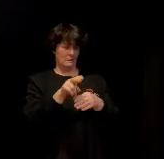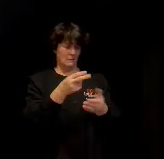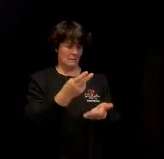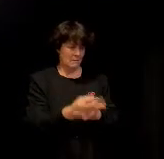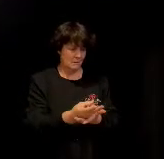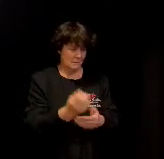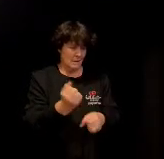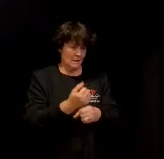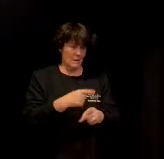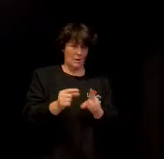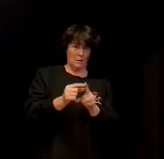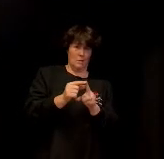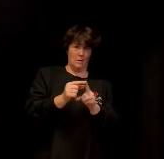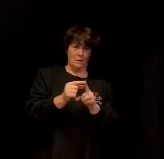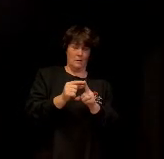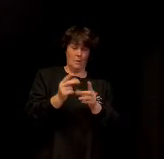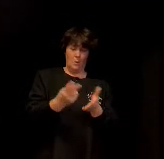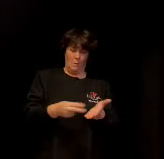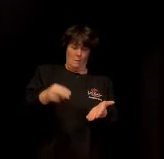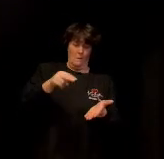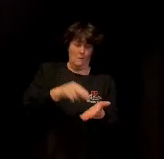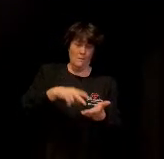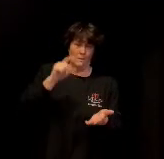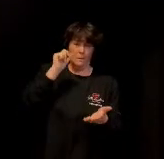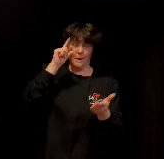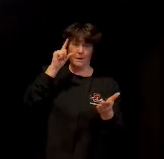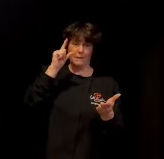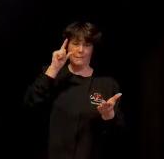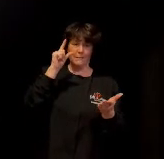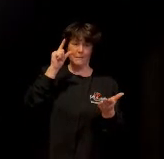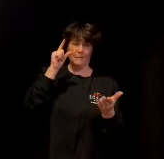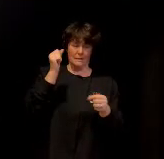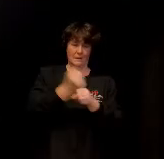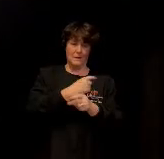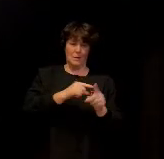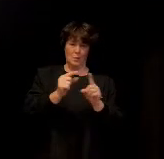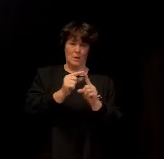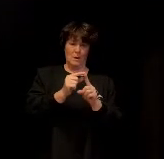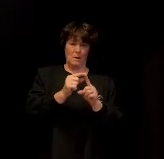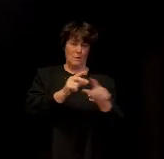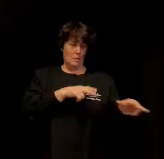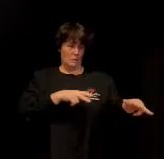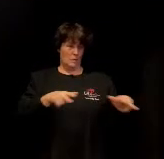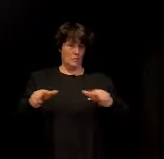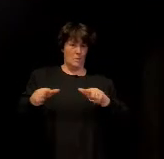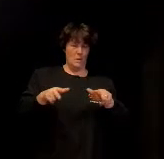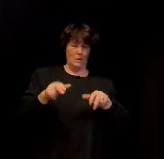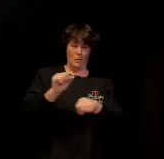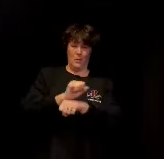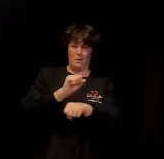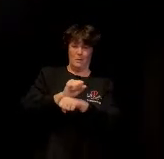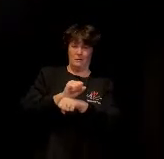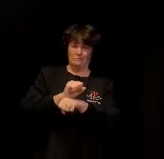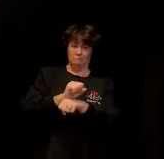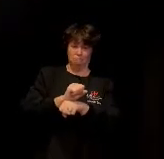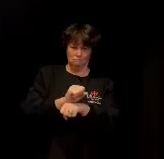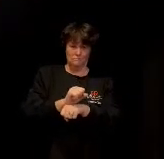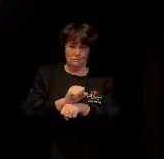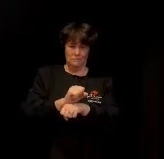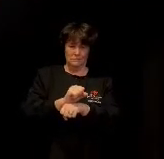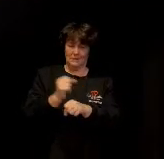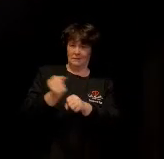Let's walk tomorrow hearing a word. Right? and start listening to what he's trying to tell